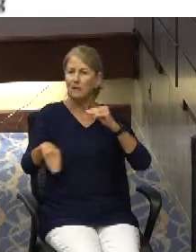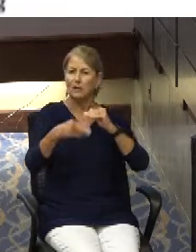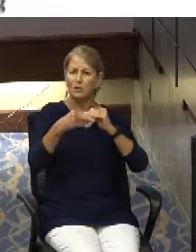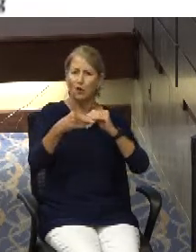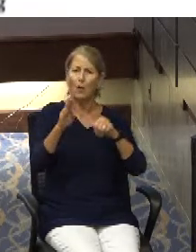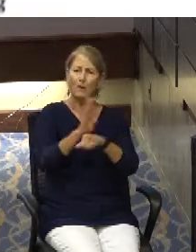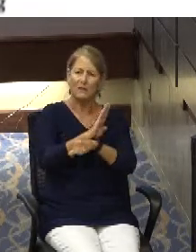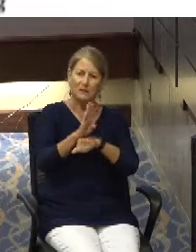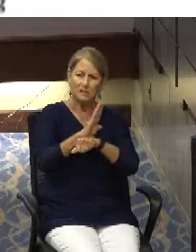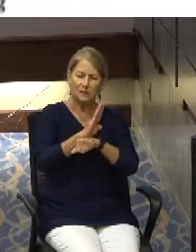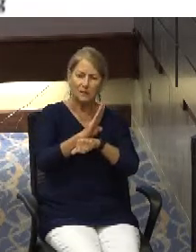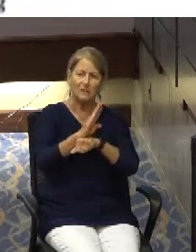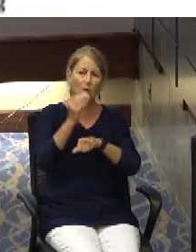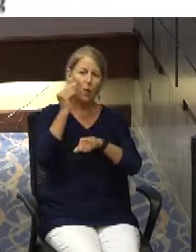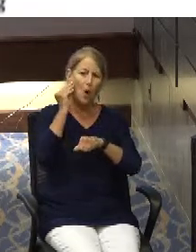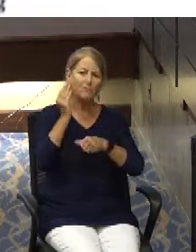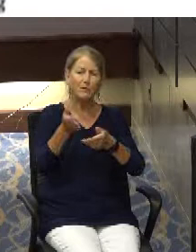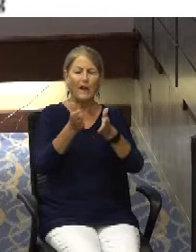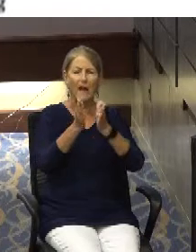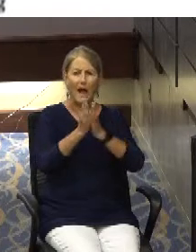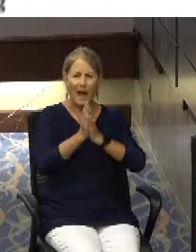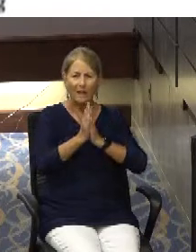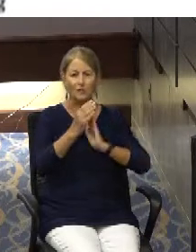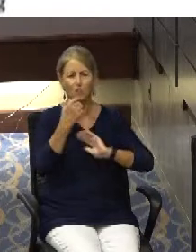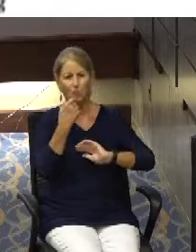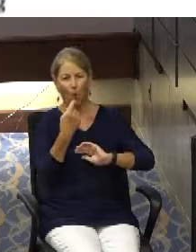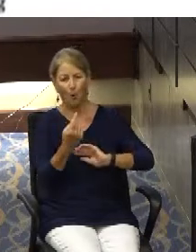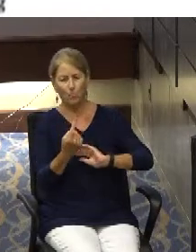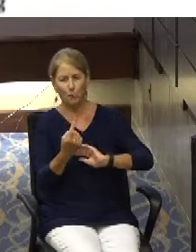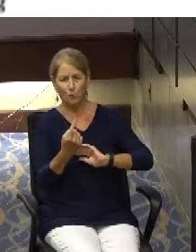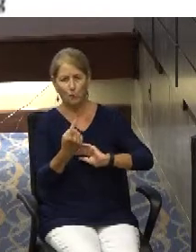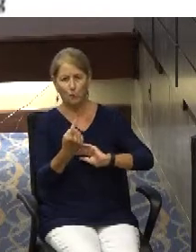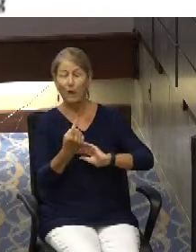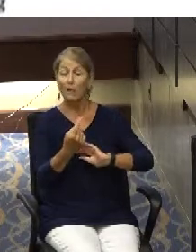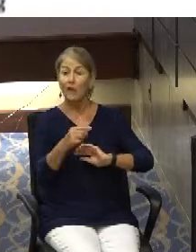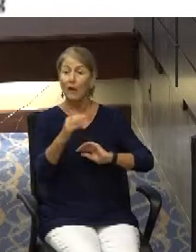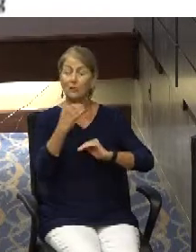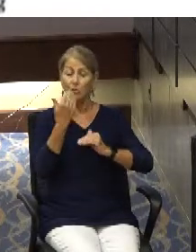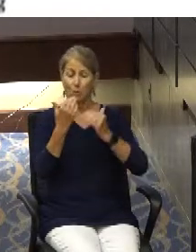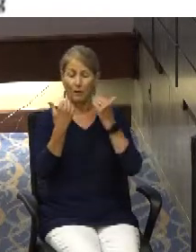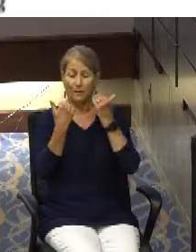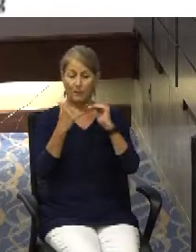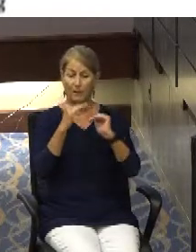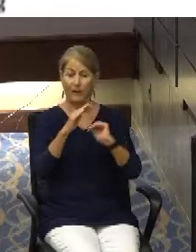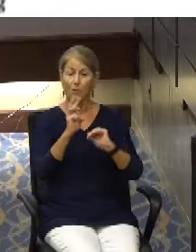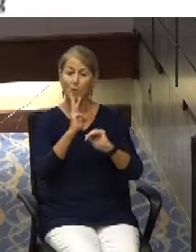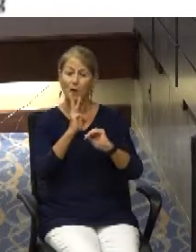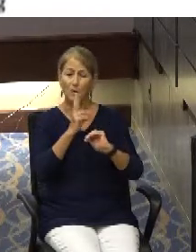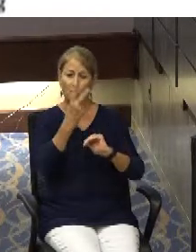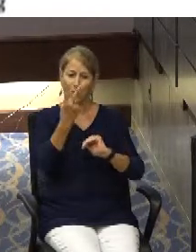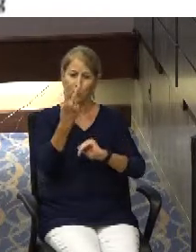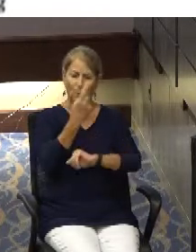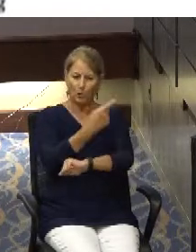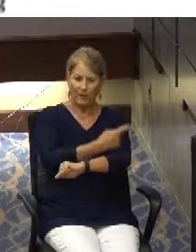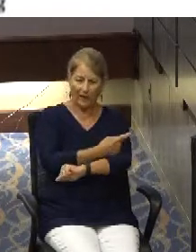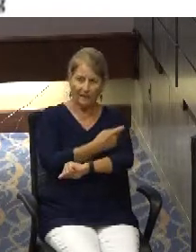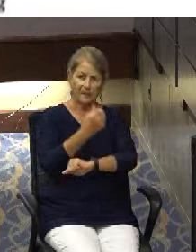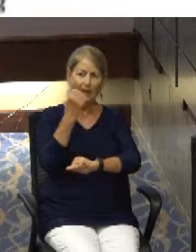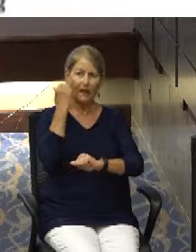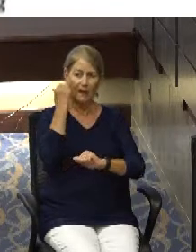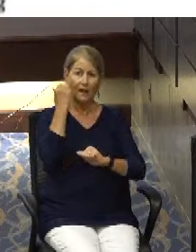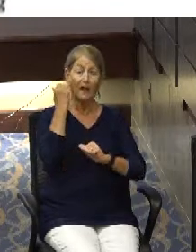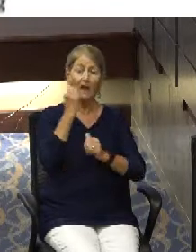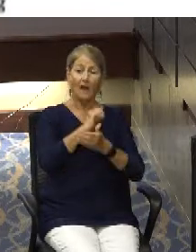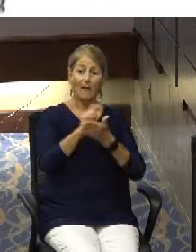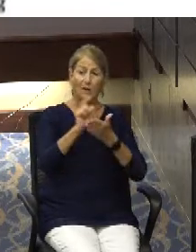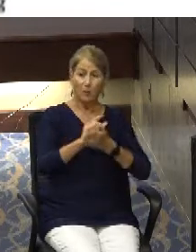residents are being asked or told to reduce their watering to 2 days a week, outdoor watering to 2 days a week and